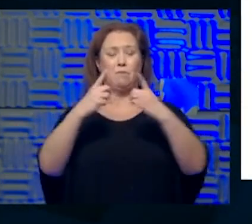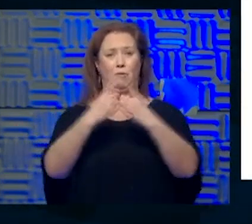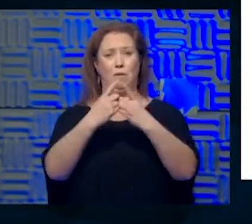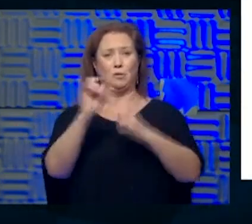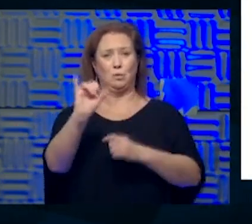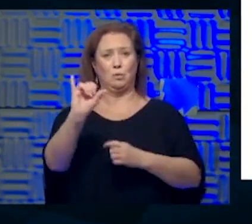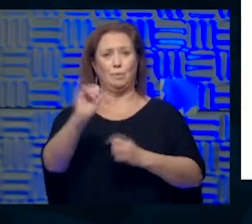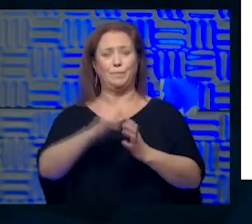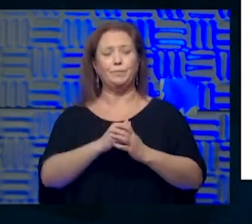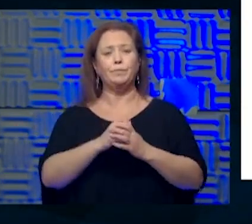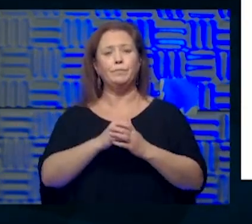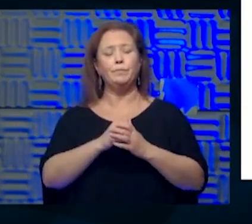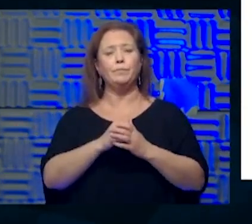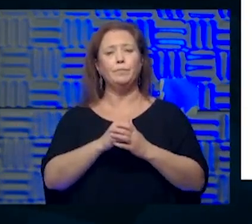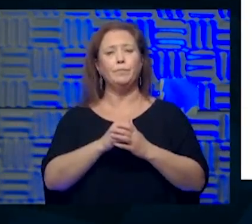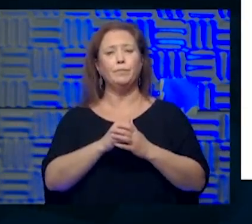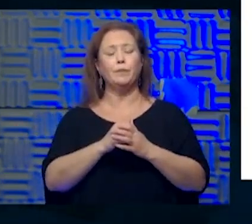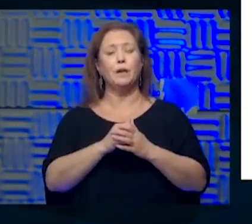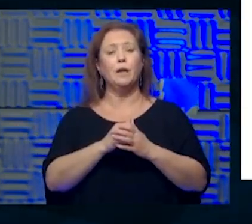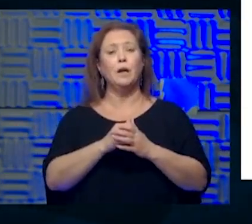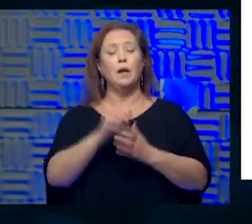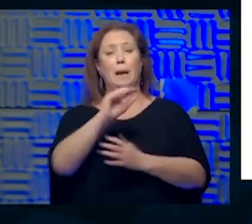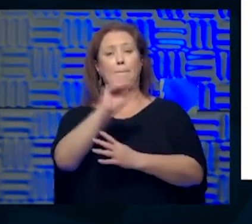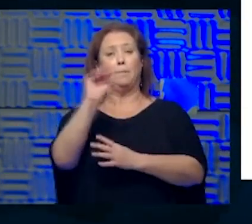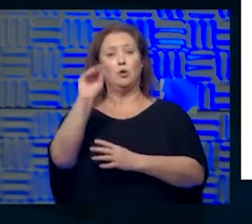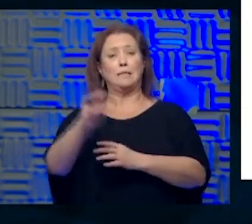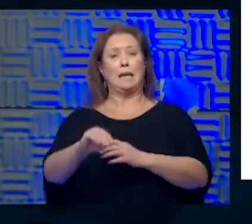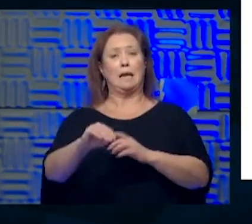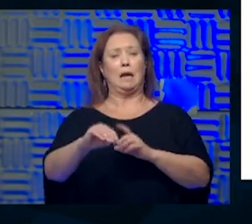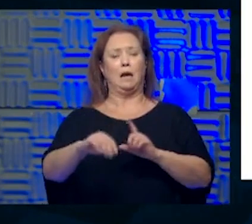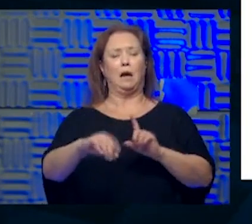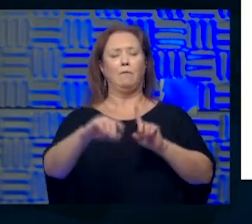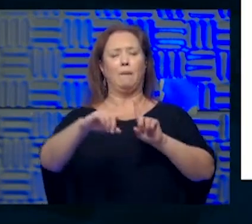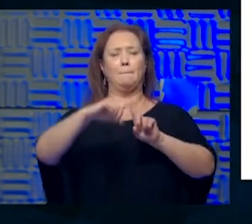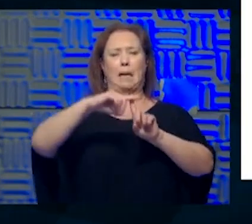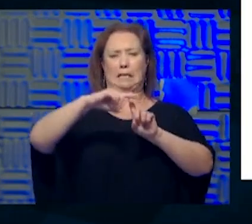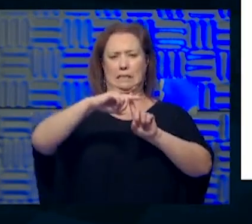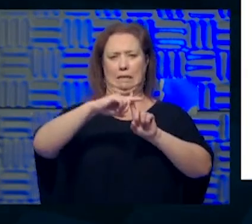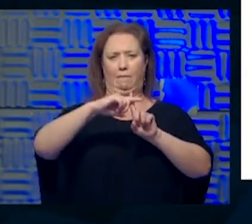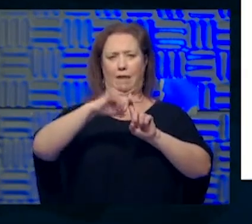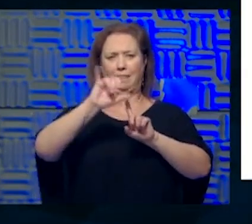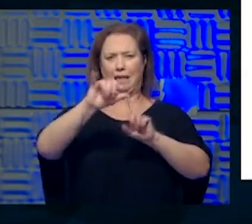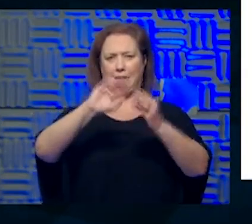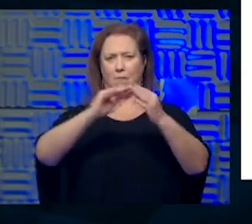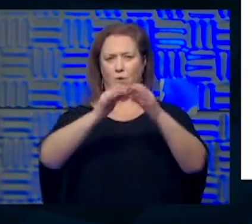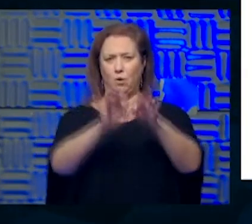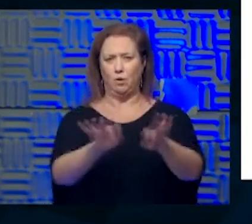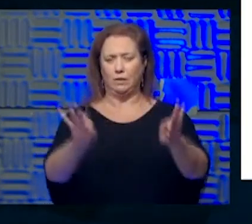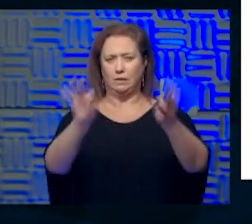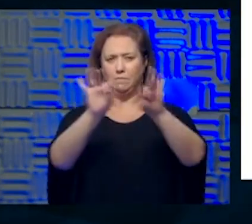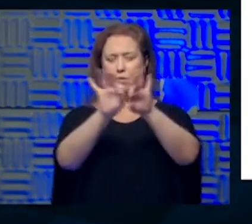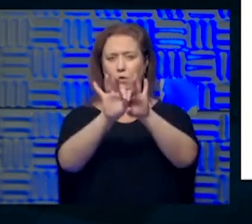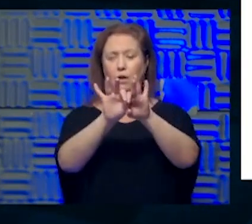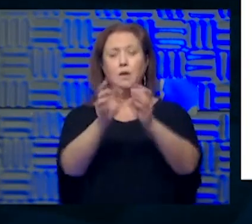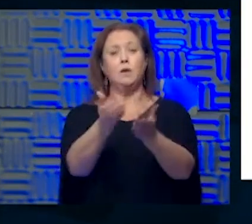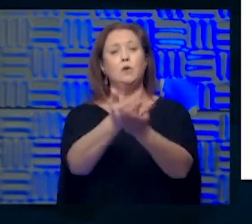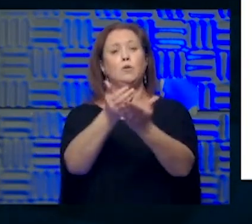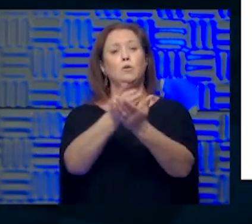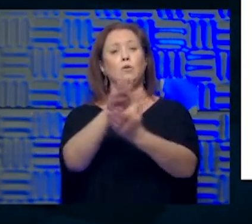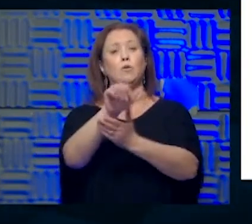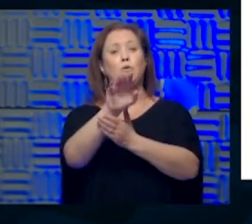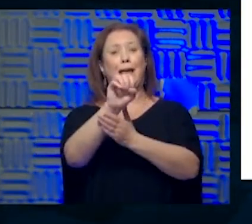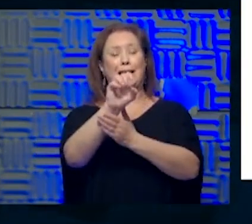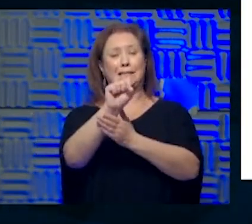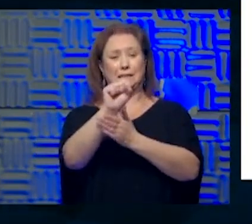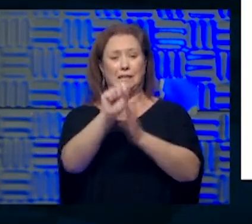Logan. The percent positivity is really important to us too. So even if those numbers and new cases keep